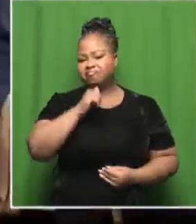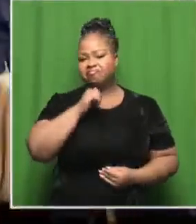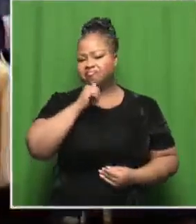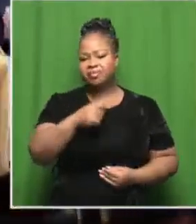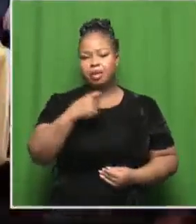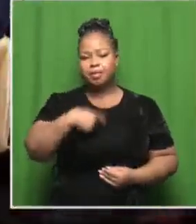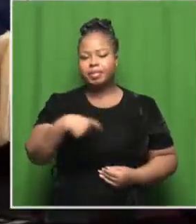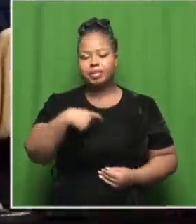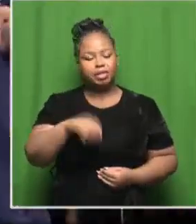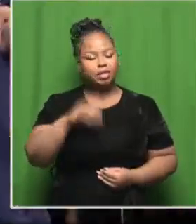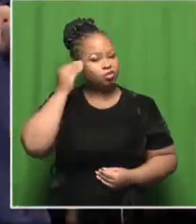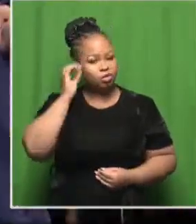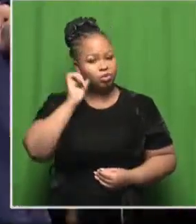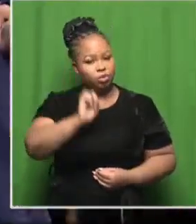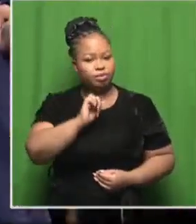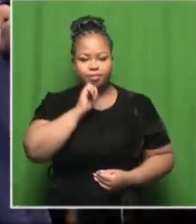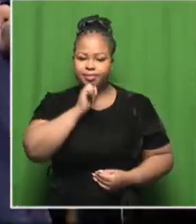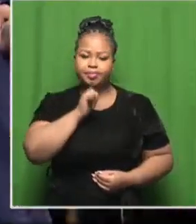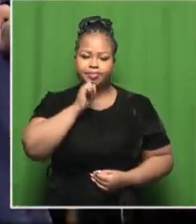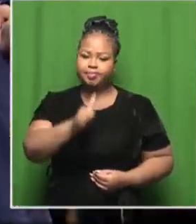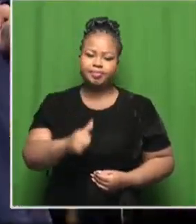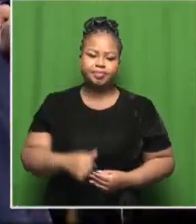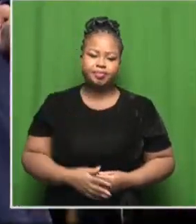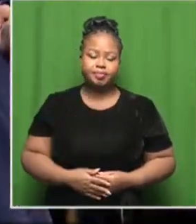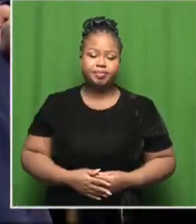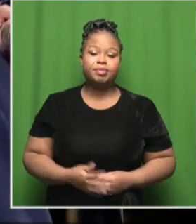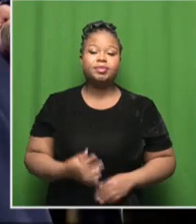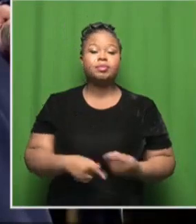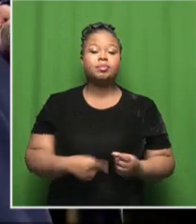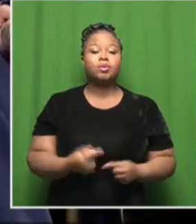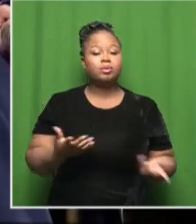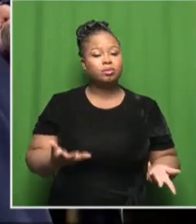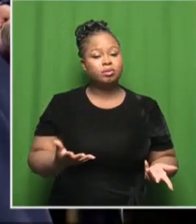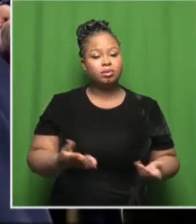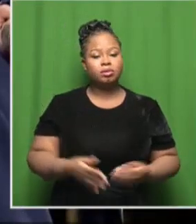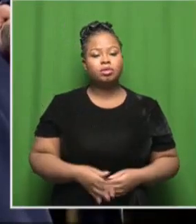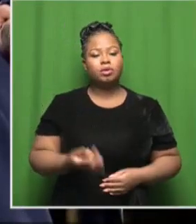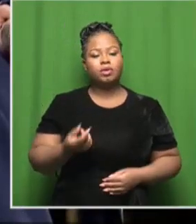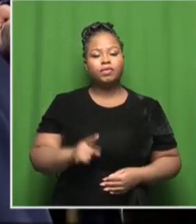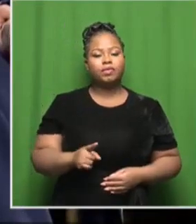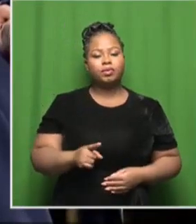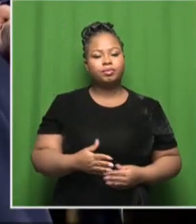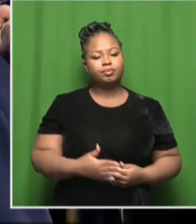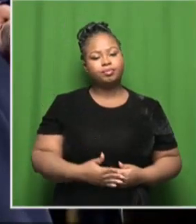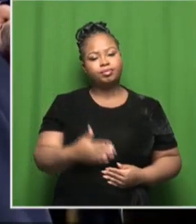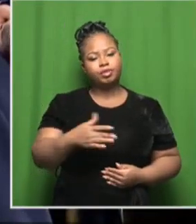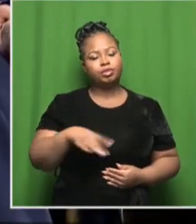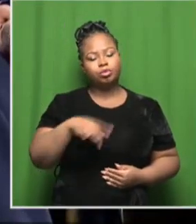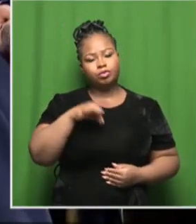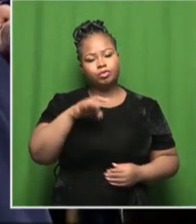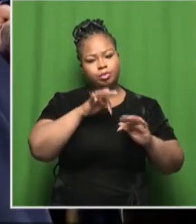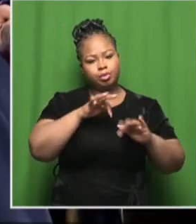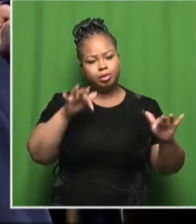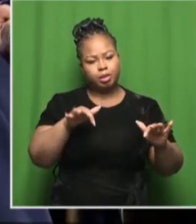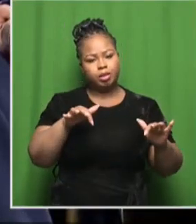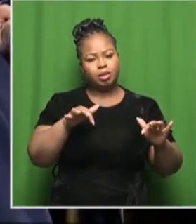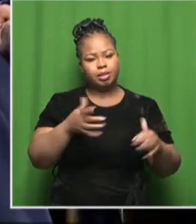personal interest. It is about what is for and in the spirit of the public